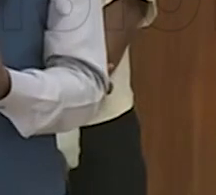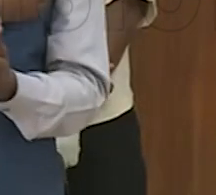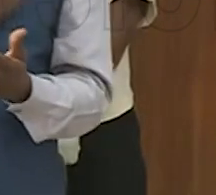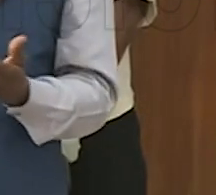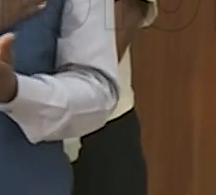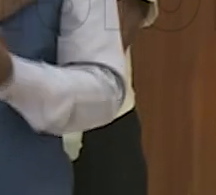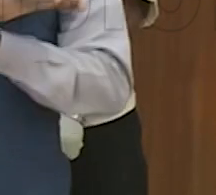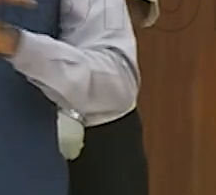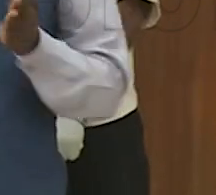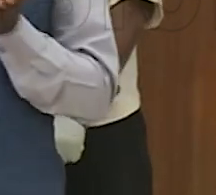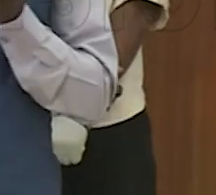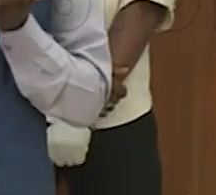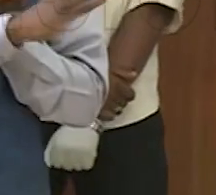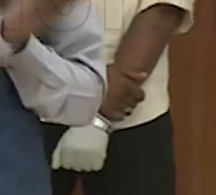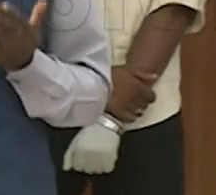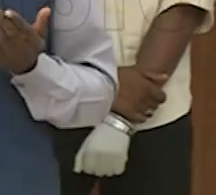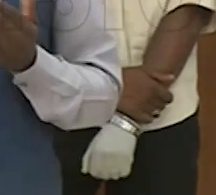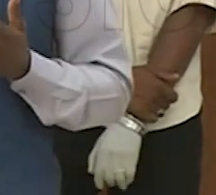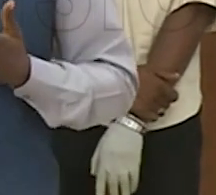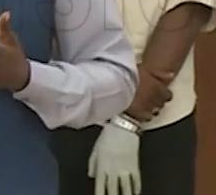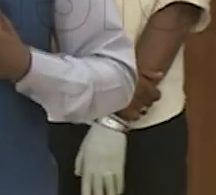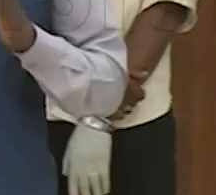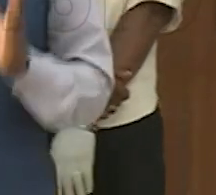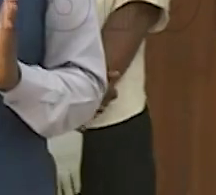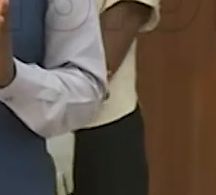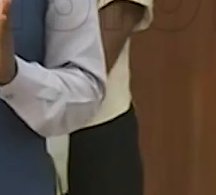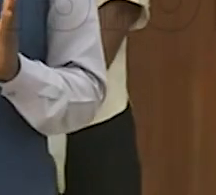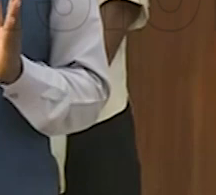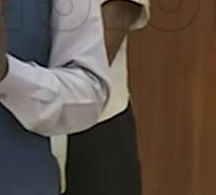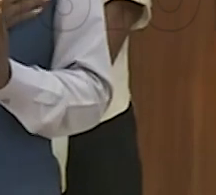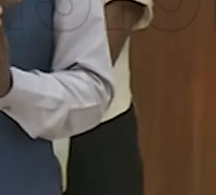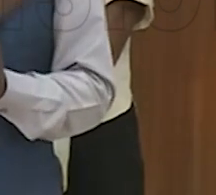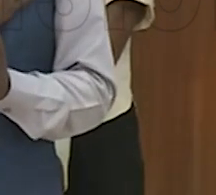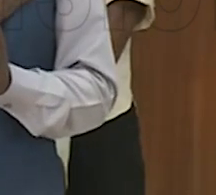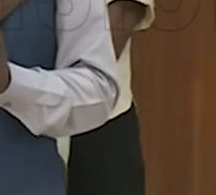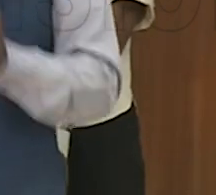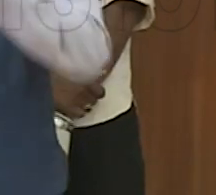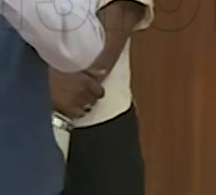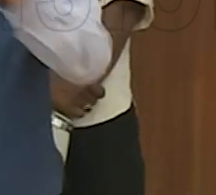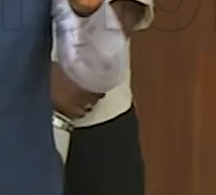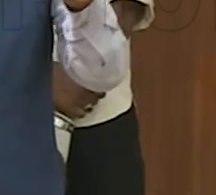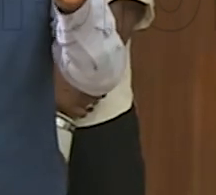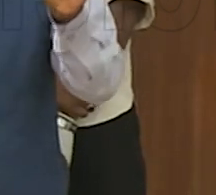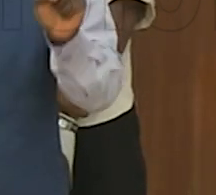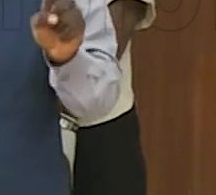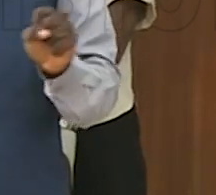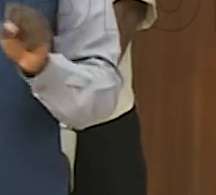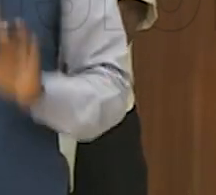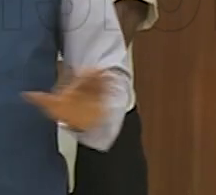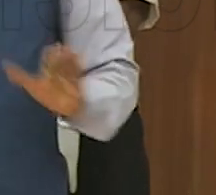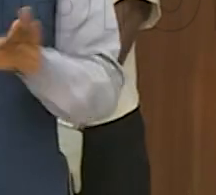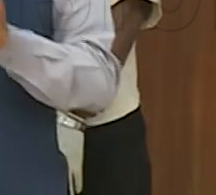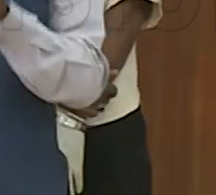to reject patients. We have mentioned that safety of our children in school